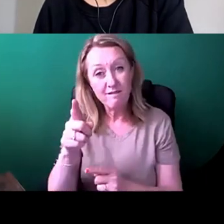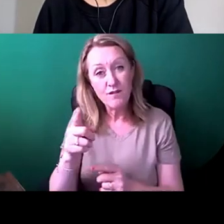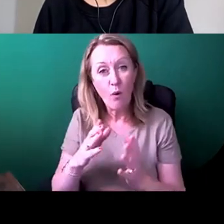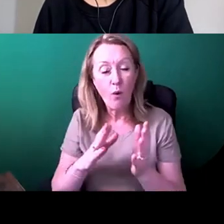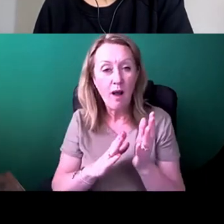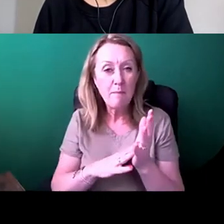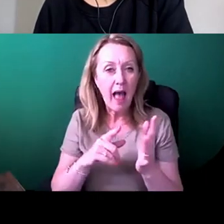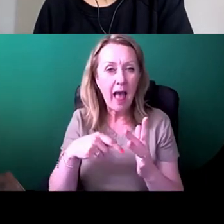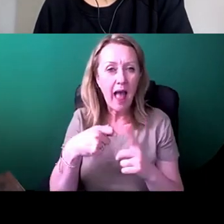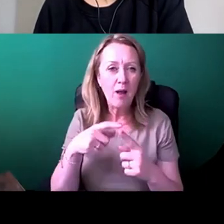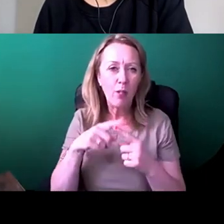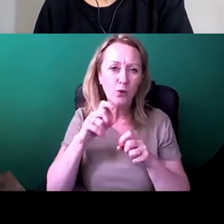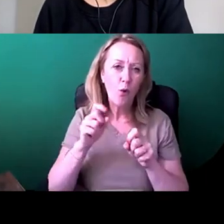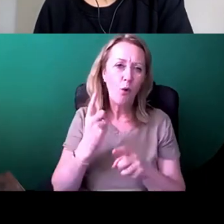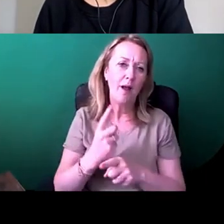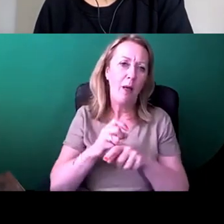launch.